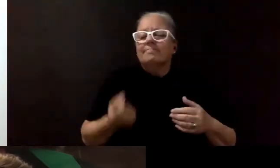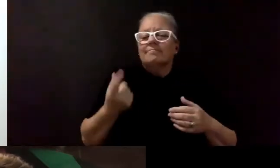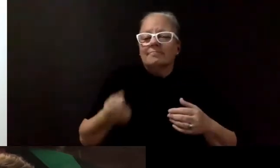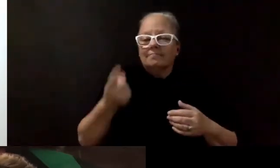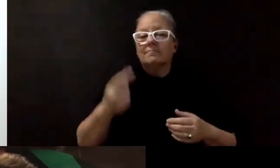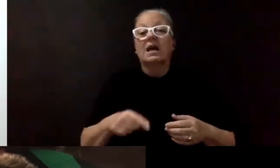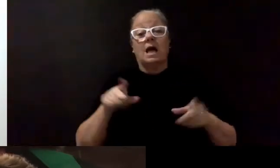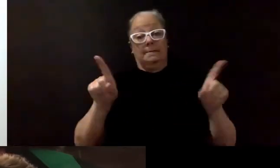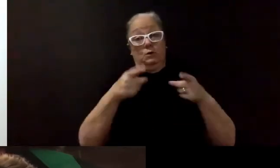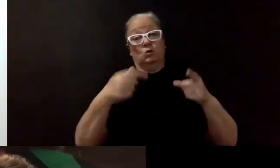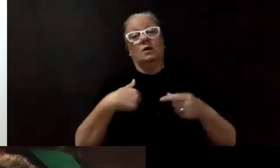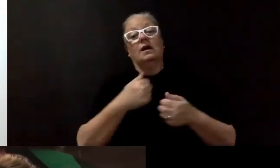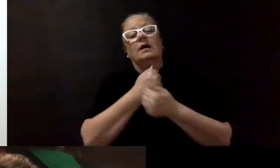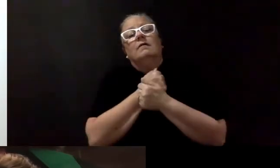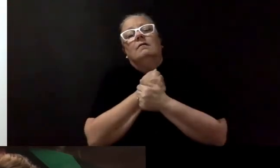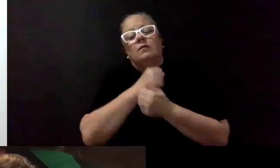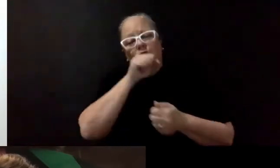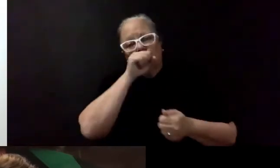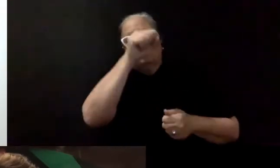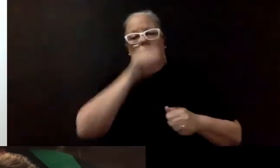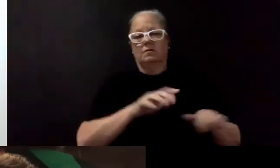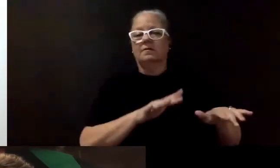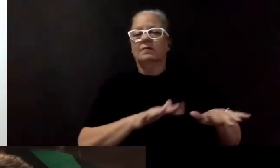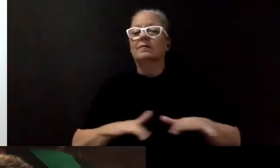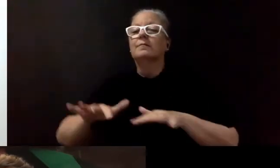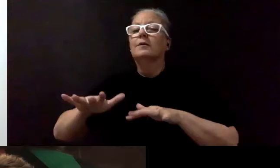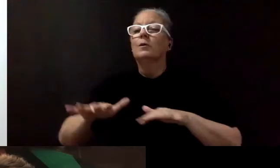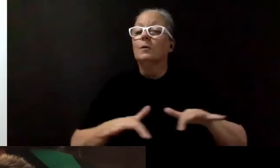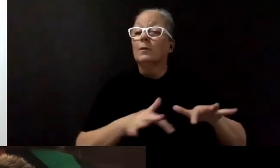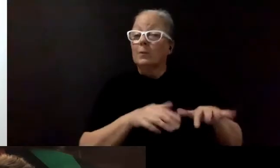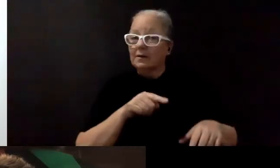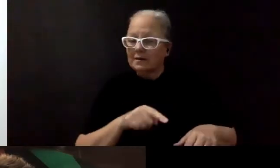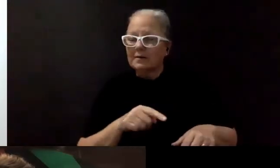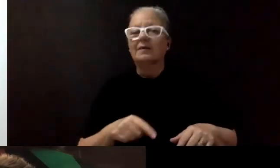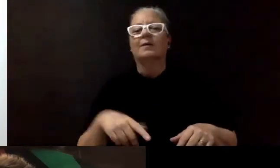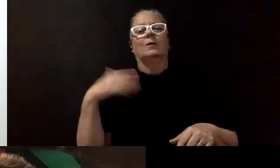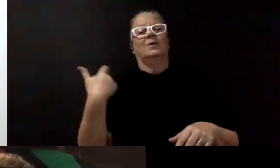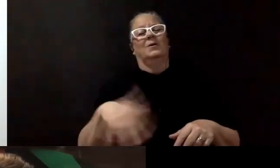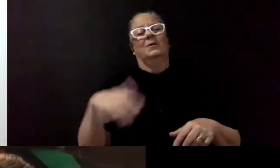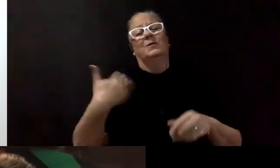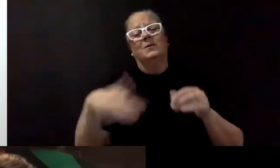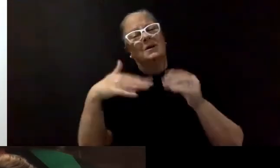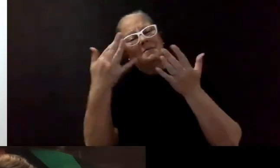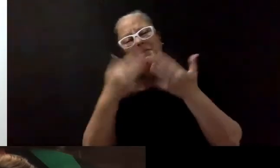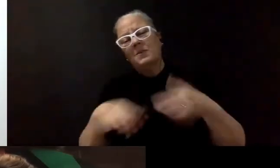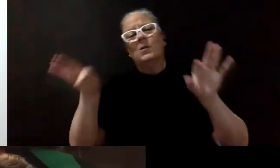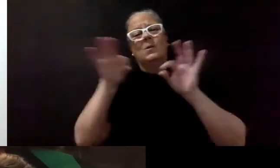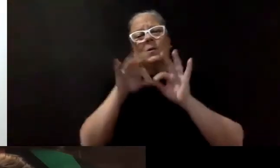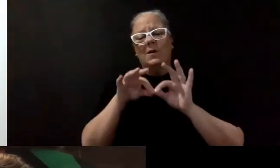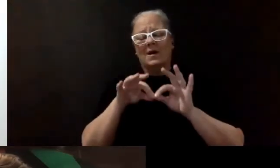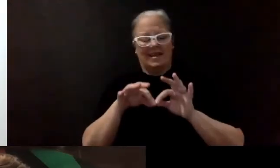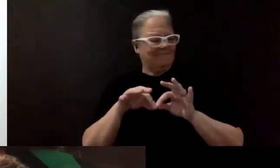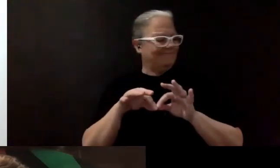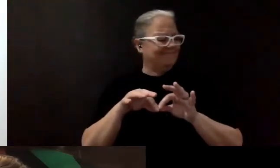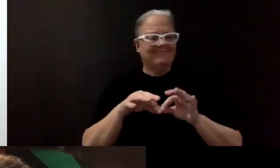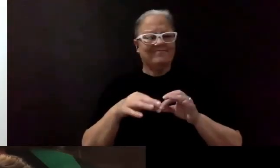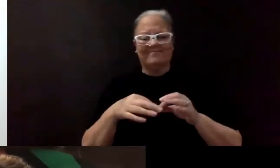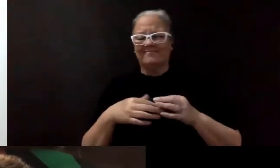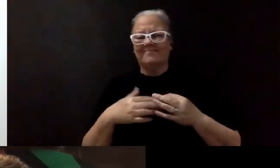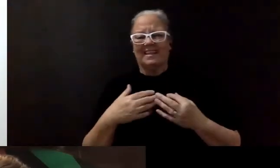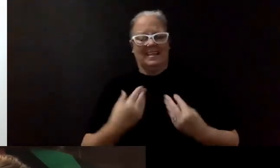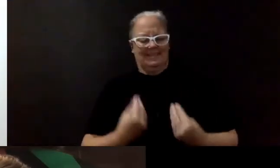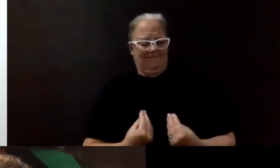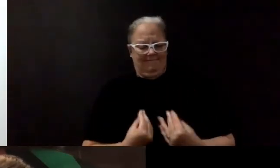the instrument that I play, was incredibly vital in my development and also just my expression as a